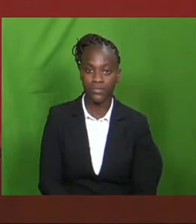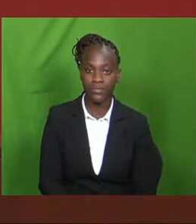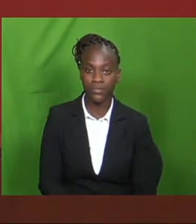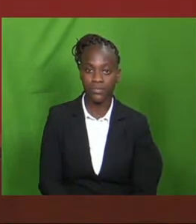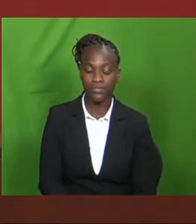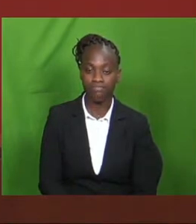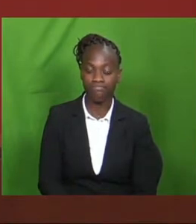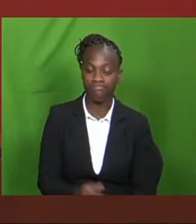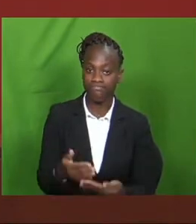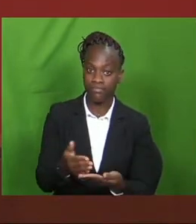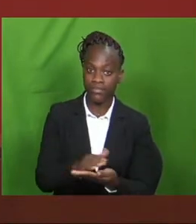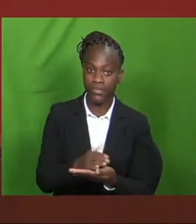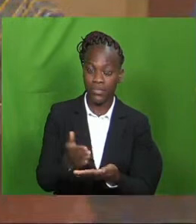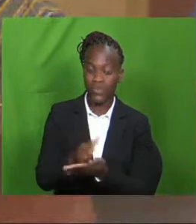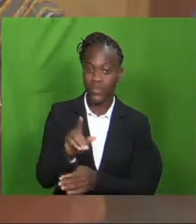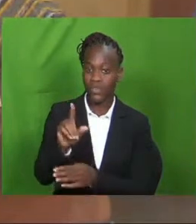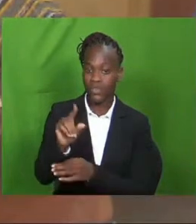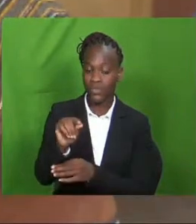Page 20.